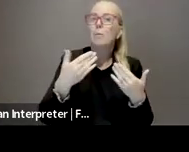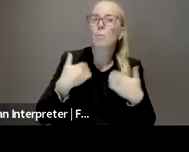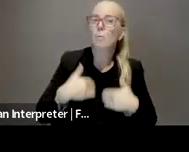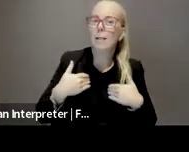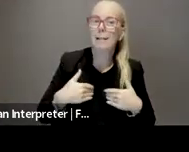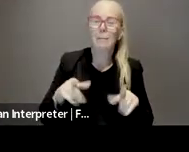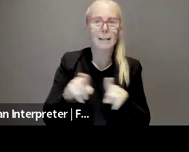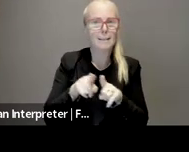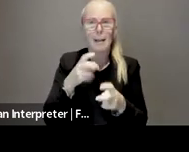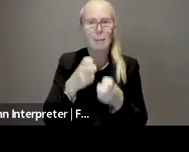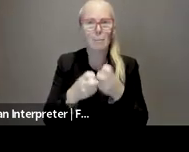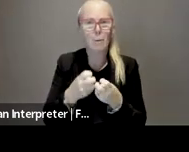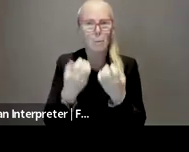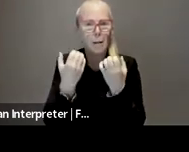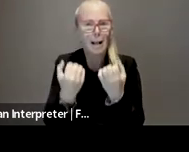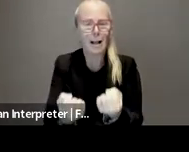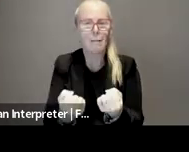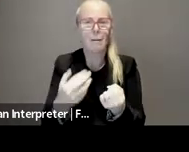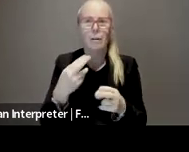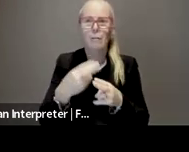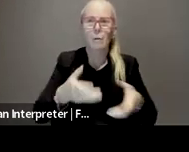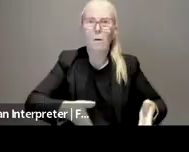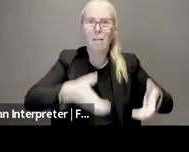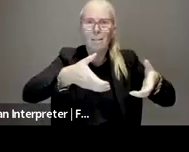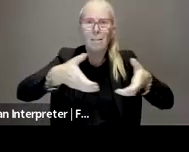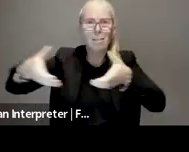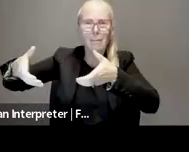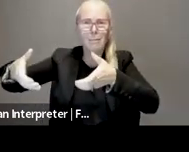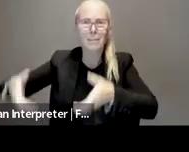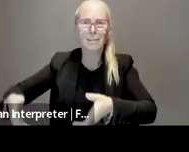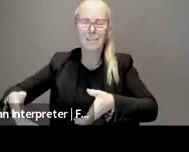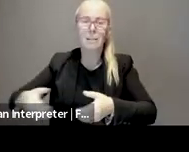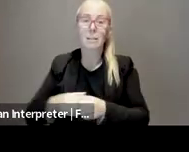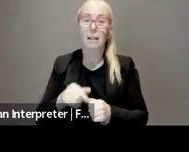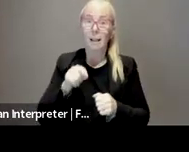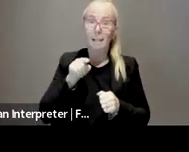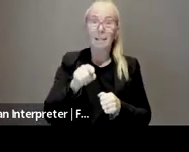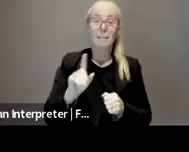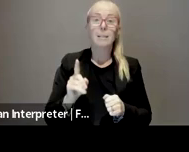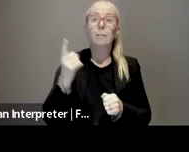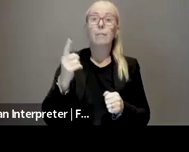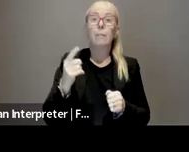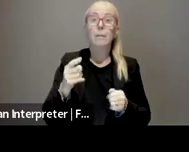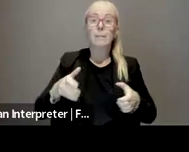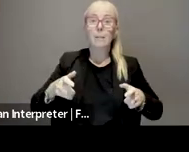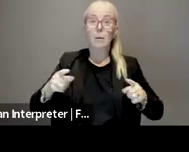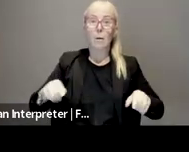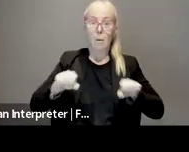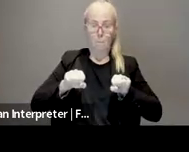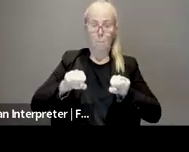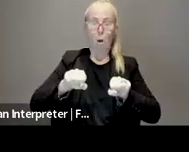in, and ReviMo is the first mobile transfer device that can be easily used by people like my